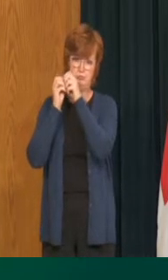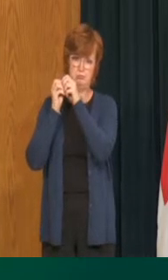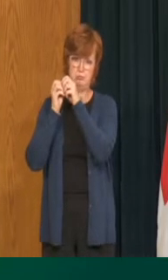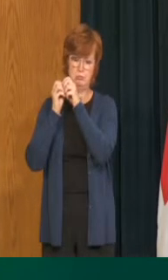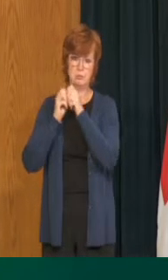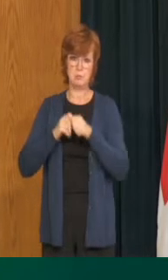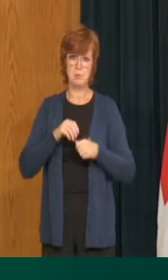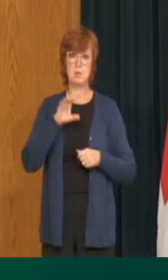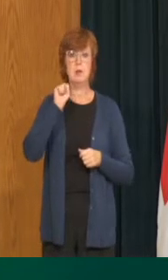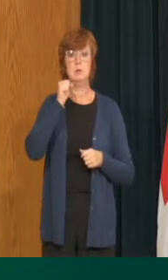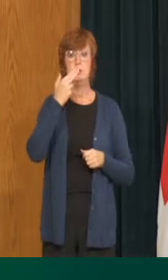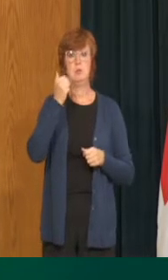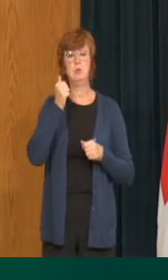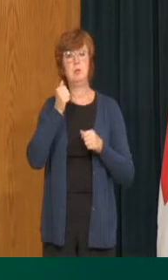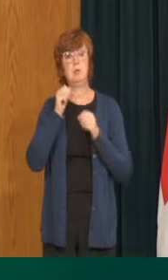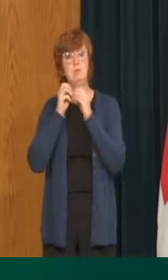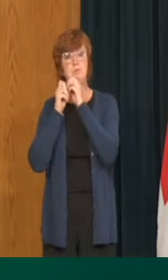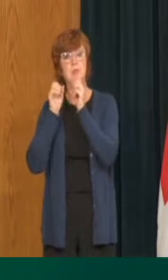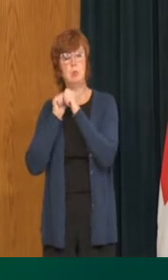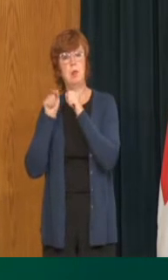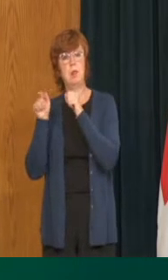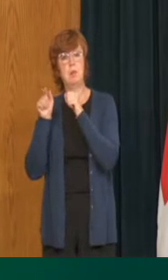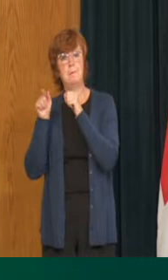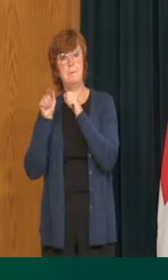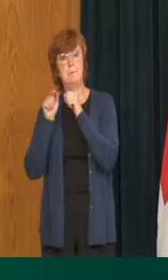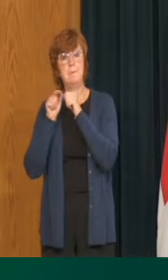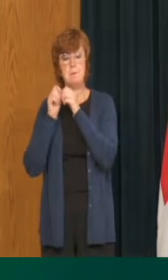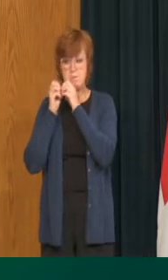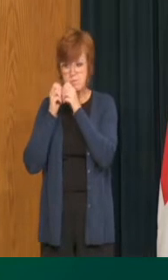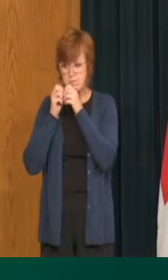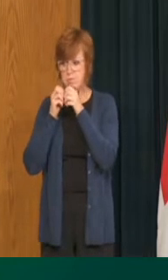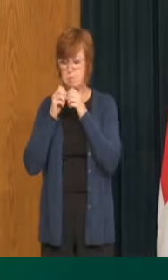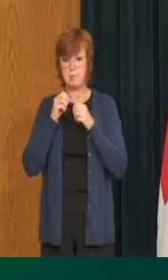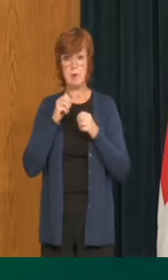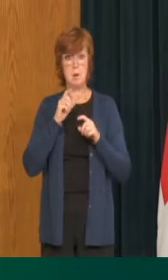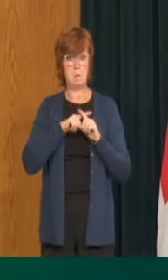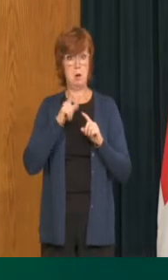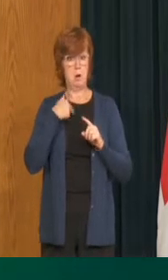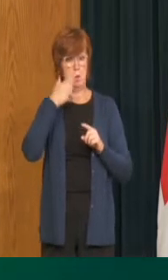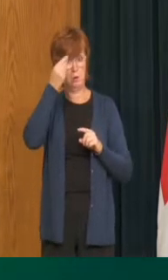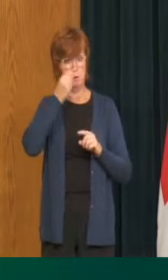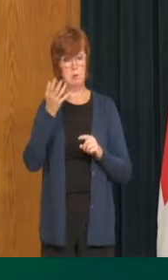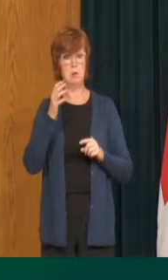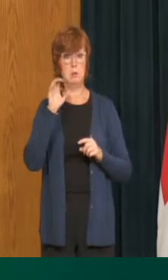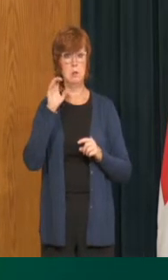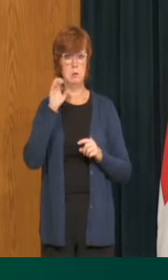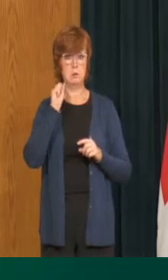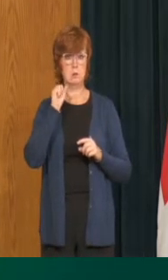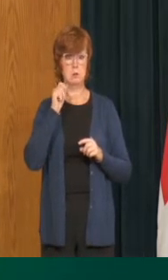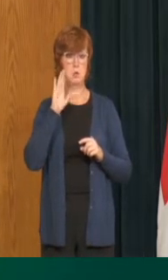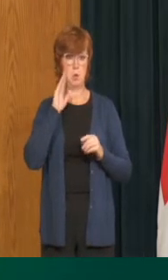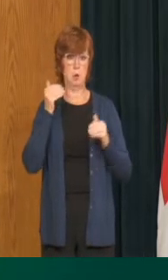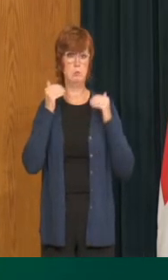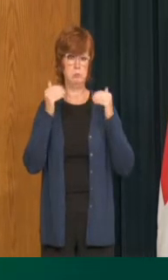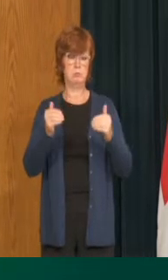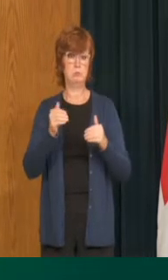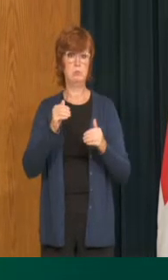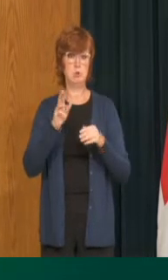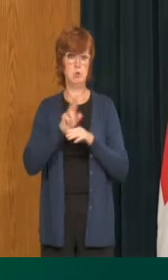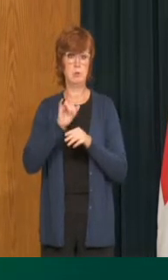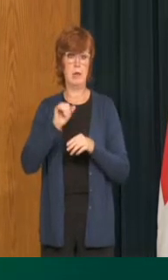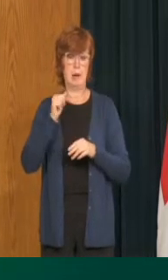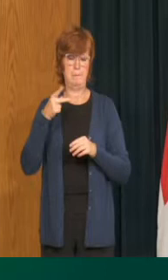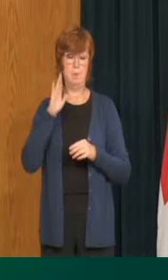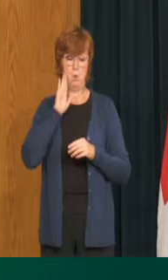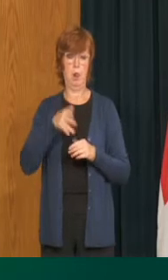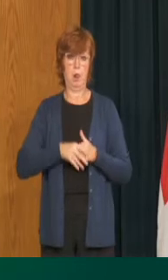the Saskatchewan Health Authority, but I could say that Saskatchewan is going to be moving ahead with making this app available. We